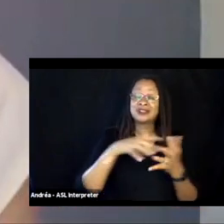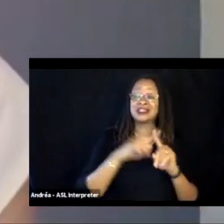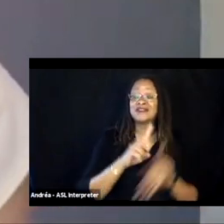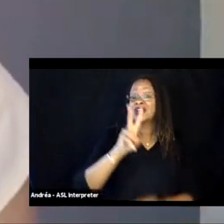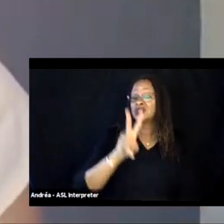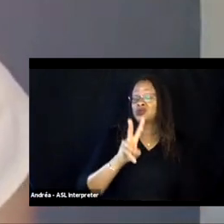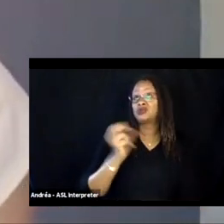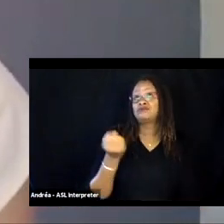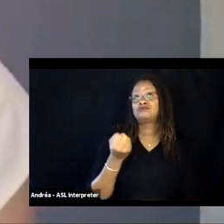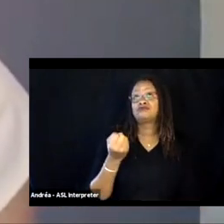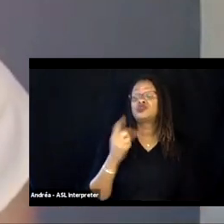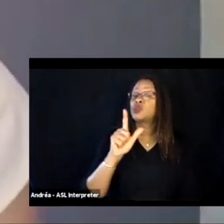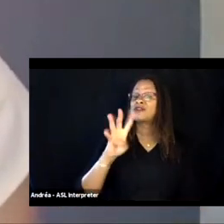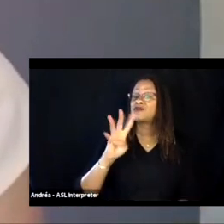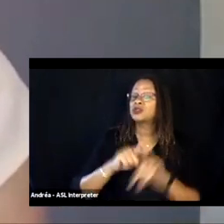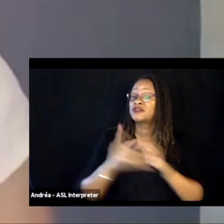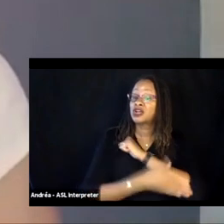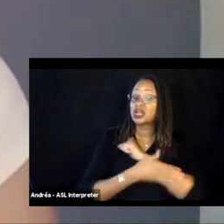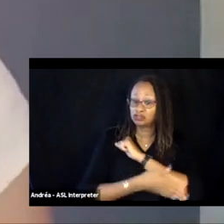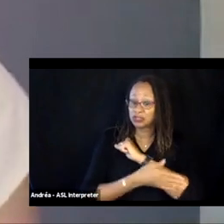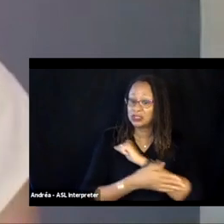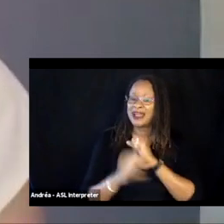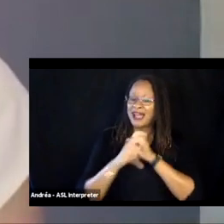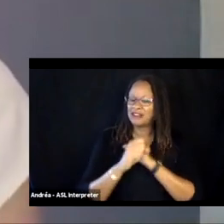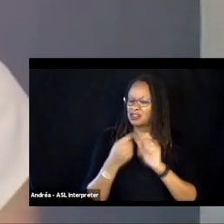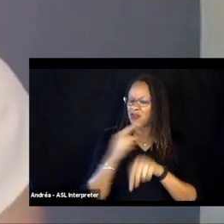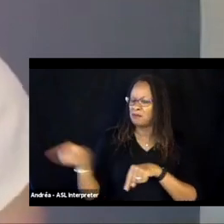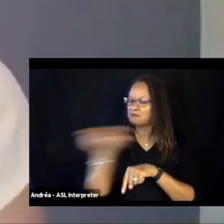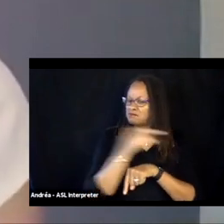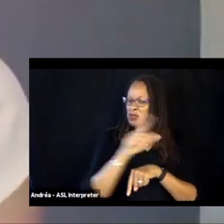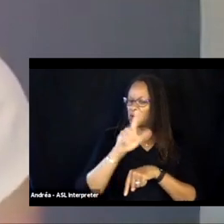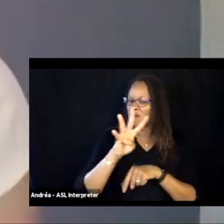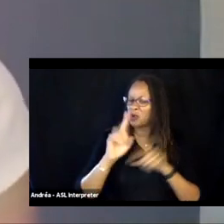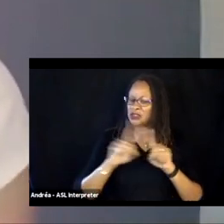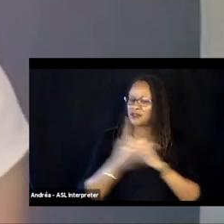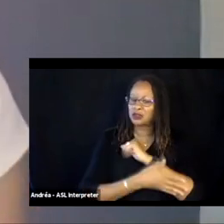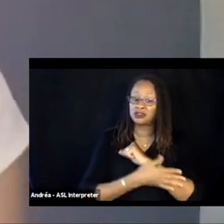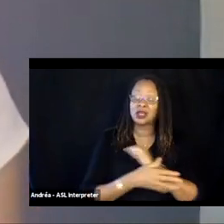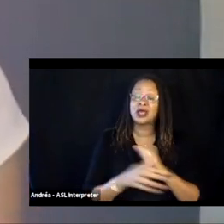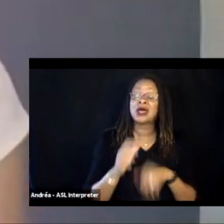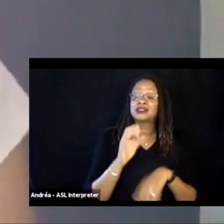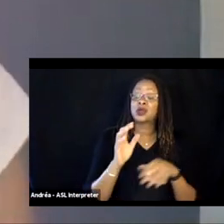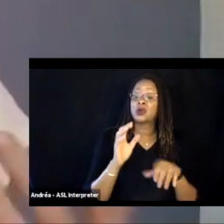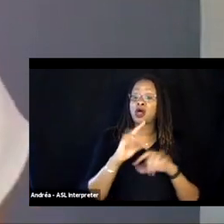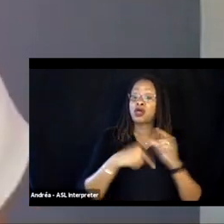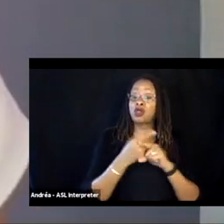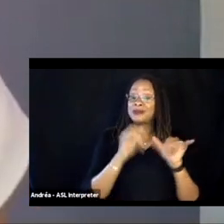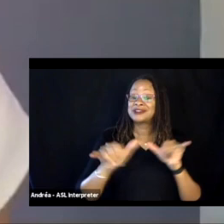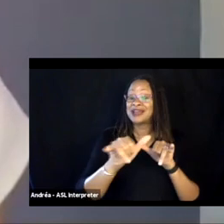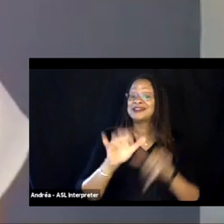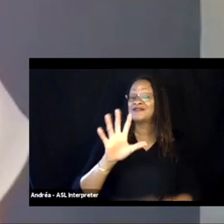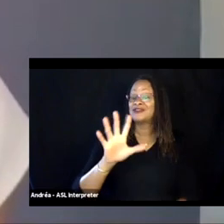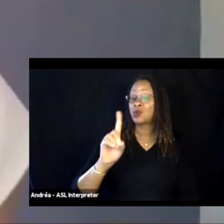about two dozen different countries. So the global stat is 51%. That's what we're comparing it to. As you can